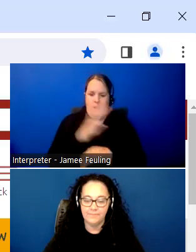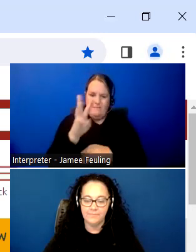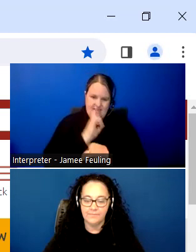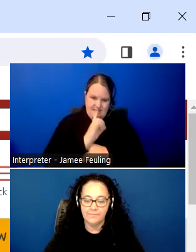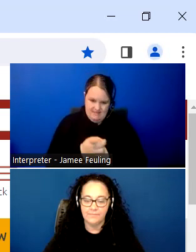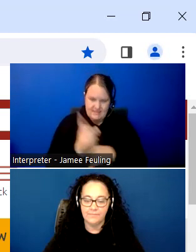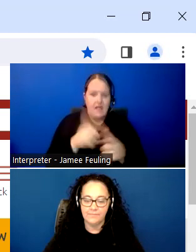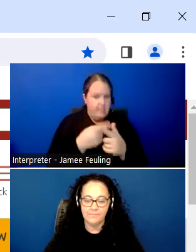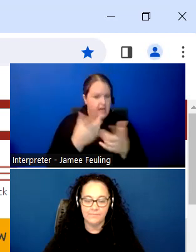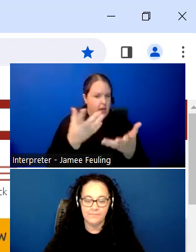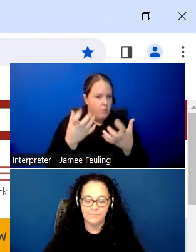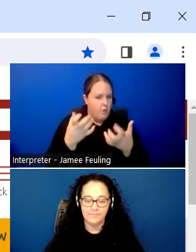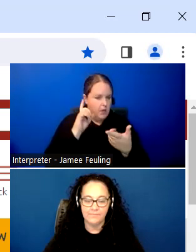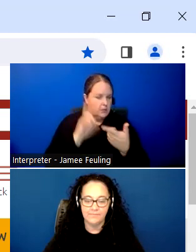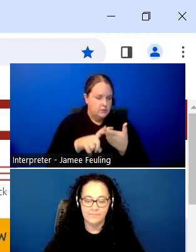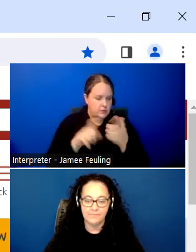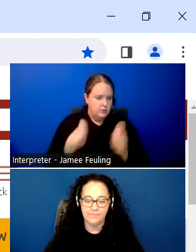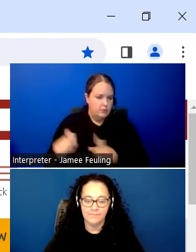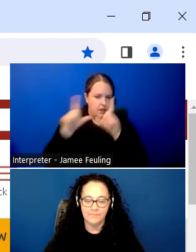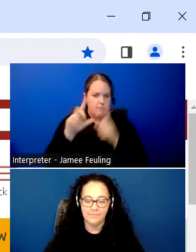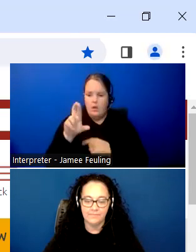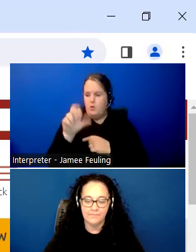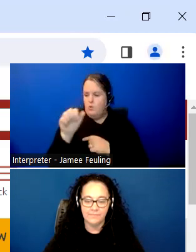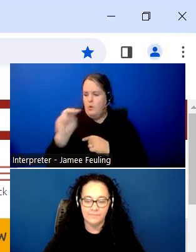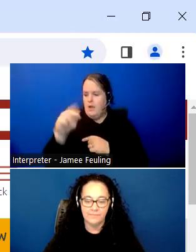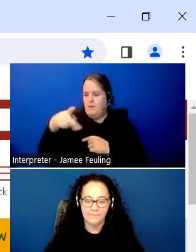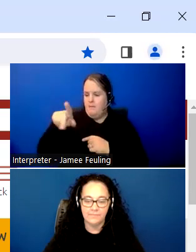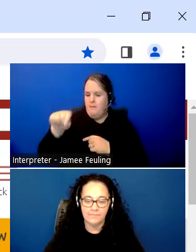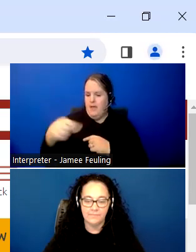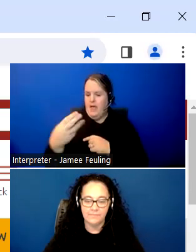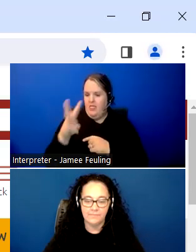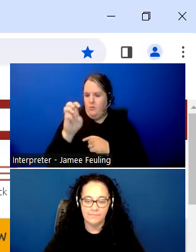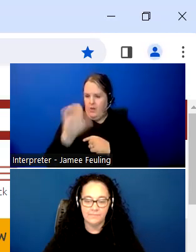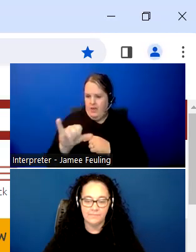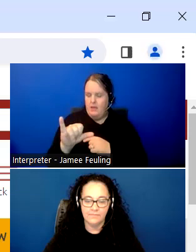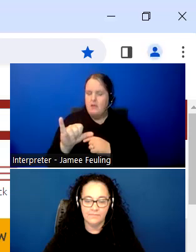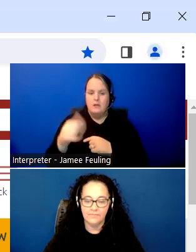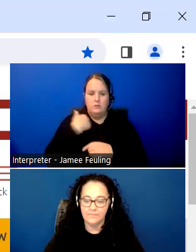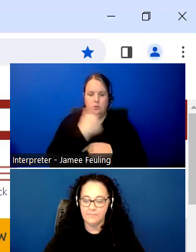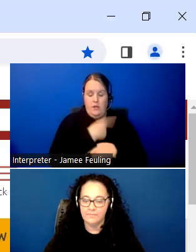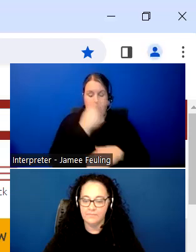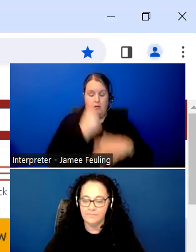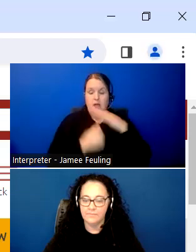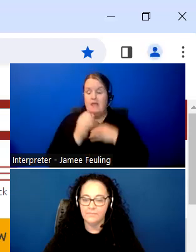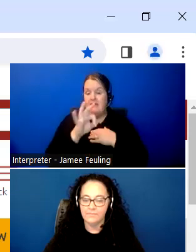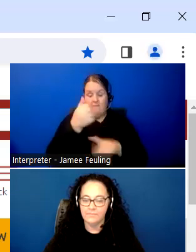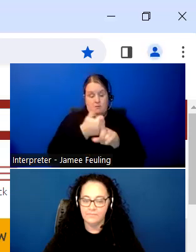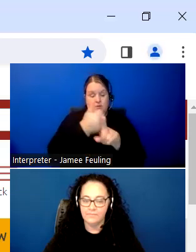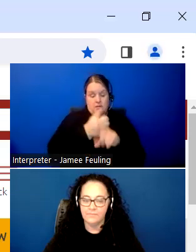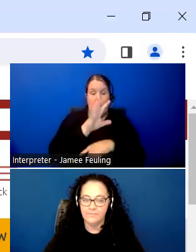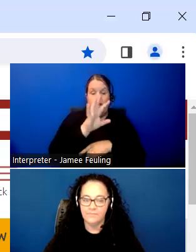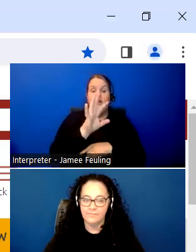and then I would like to go to the RAM pathways. So we are under, if you're on the Fresno City